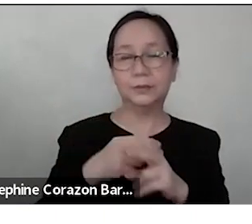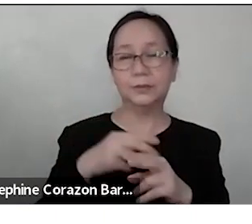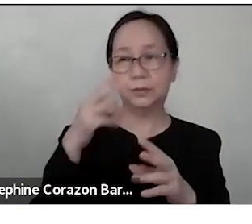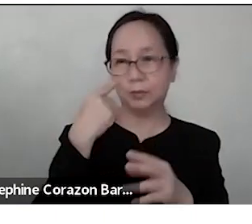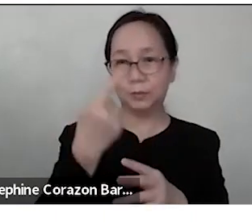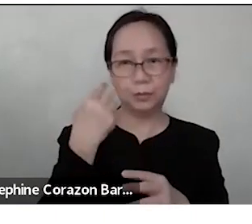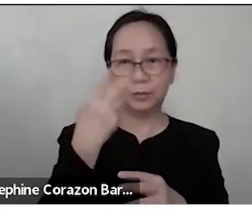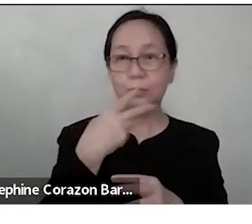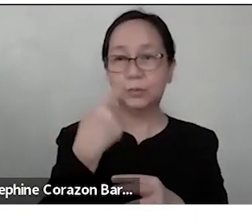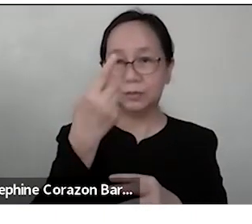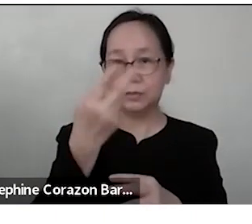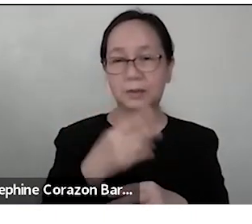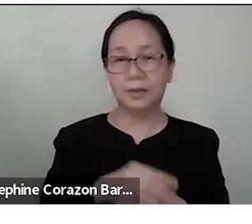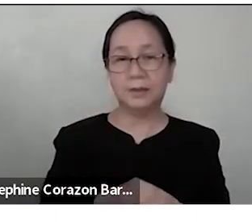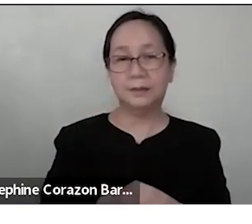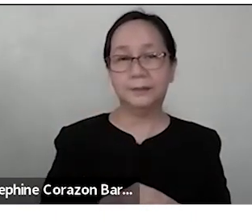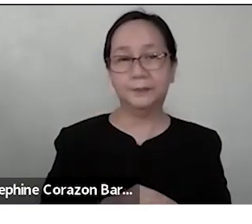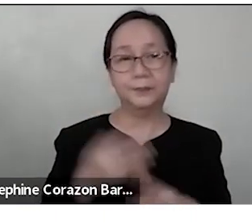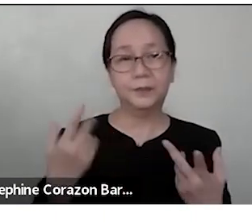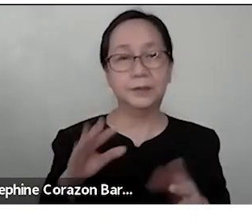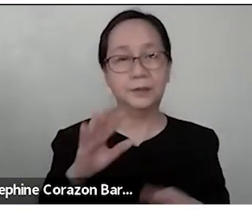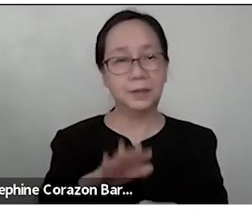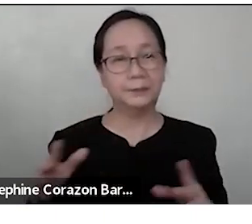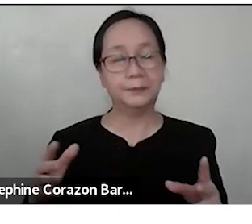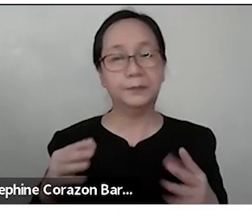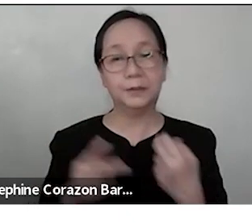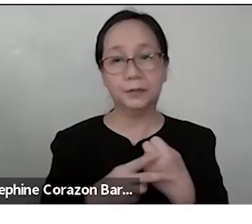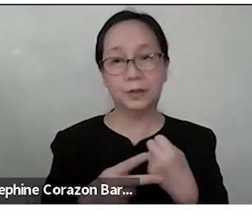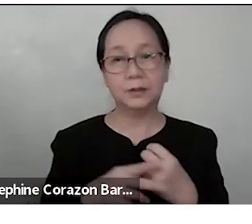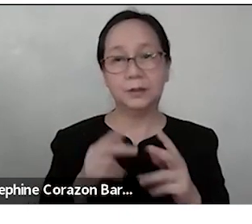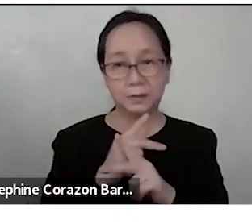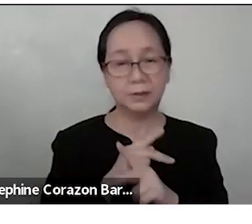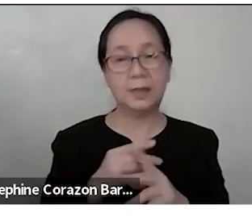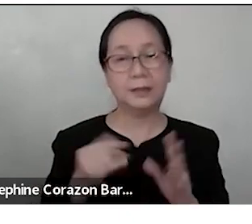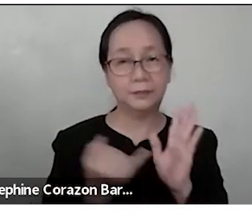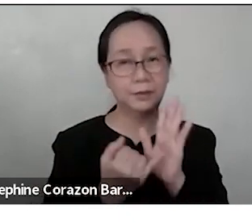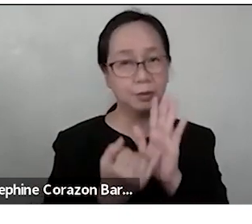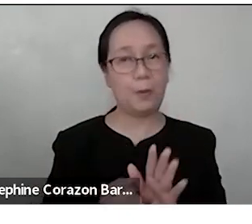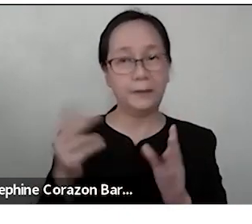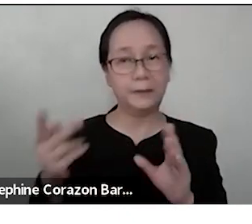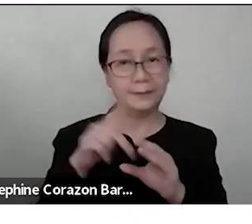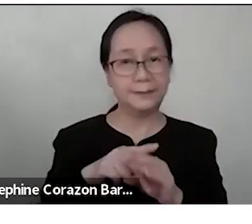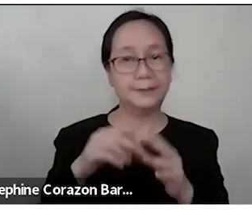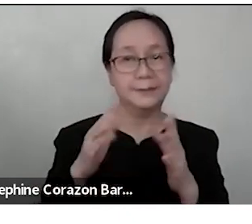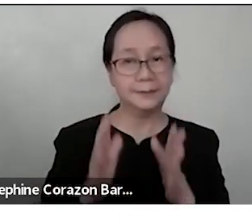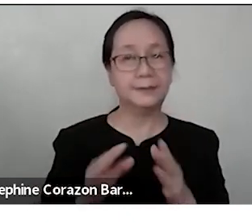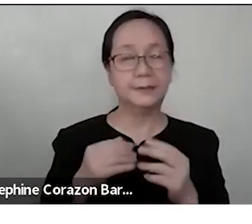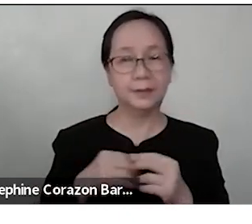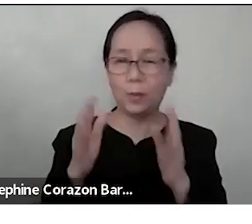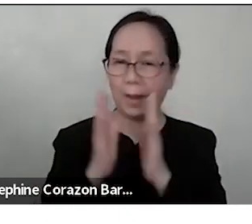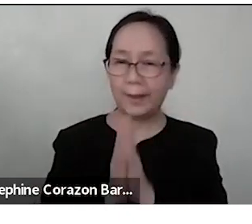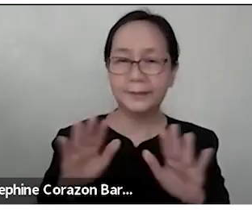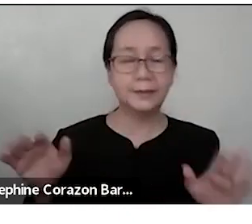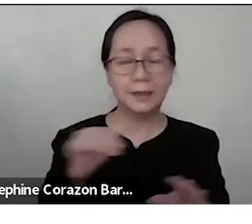her. Another point on child safeguarding is the identification of participants. We ask children not to